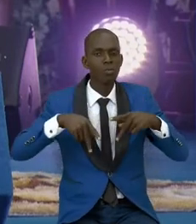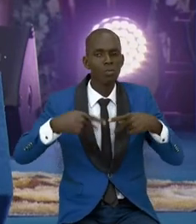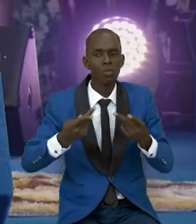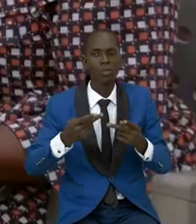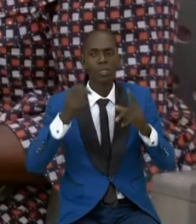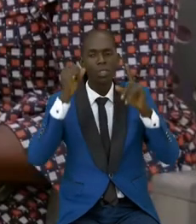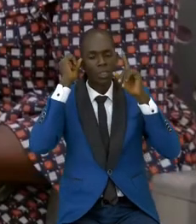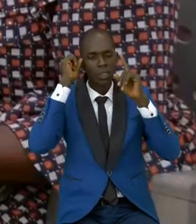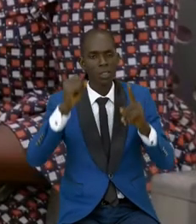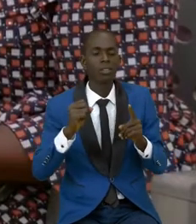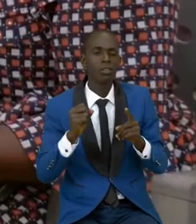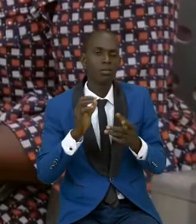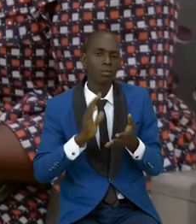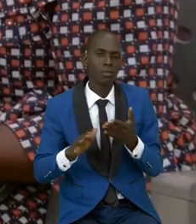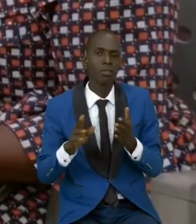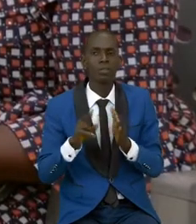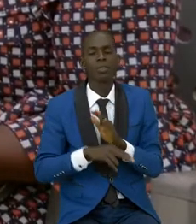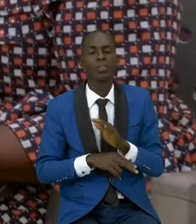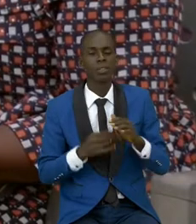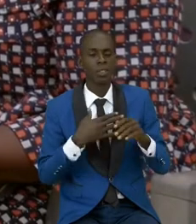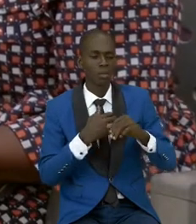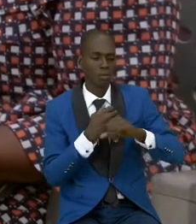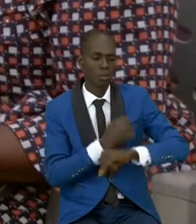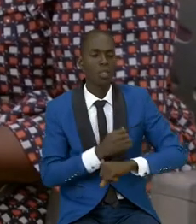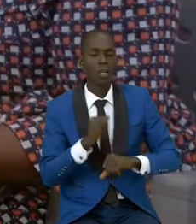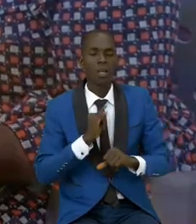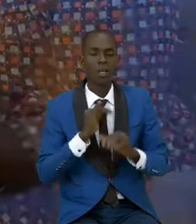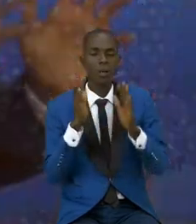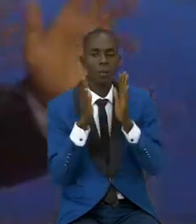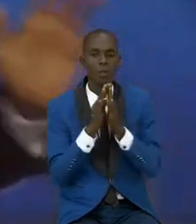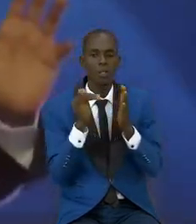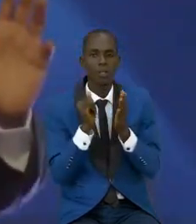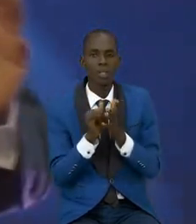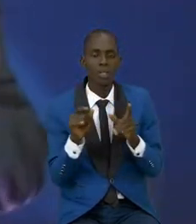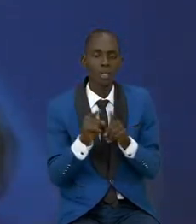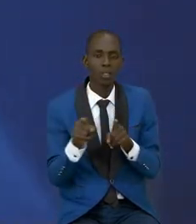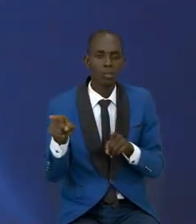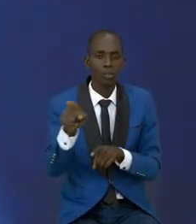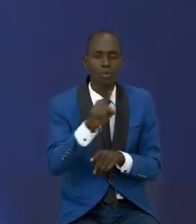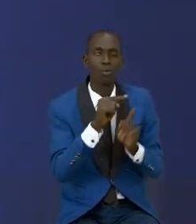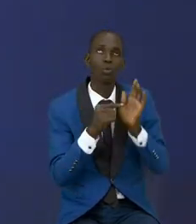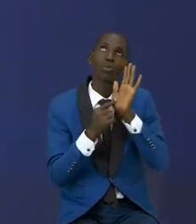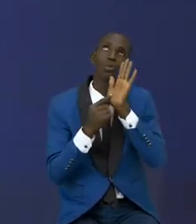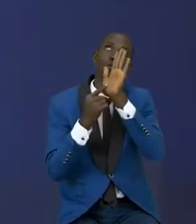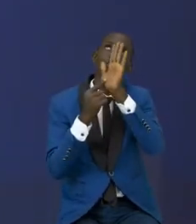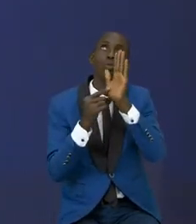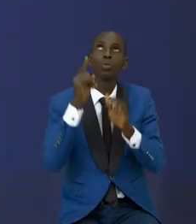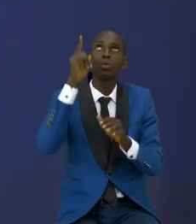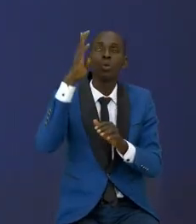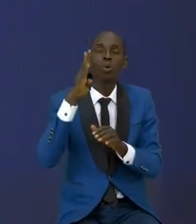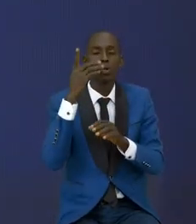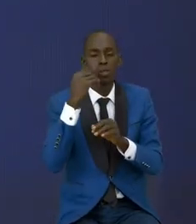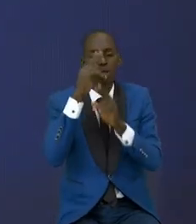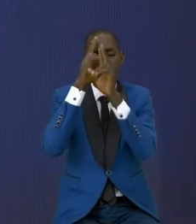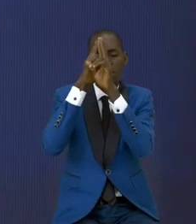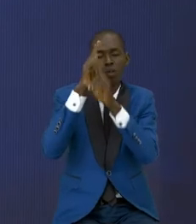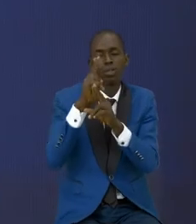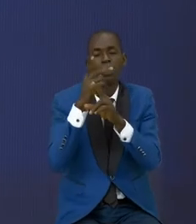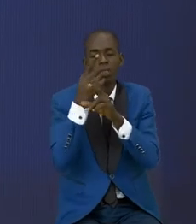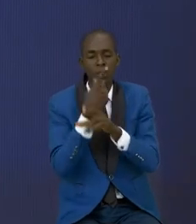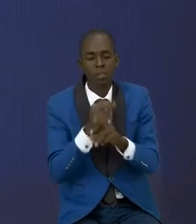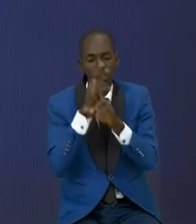pardon, his protection. And I pray, as we show God the honor, the reverence,